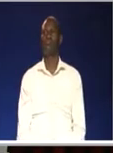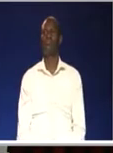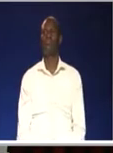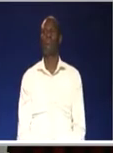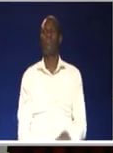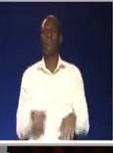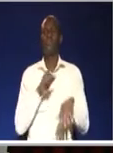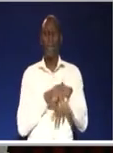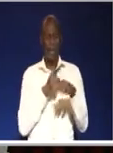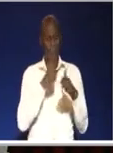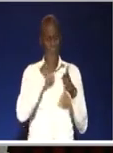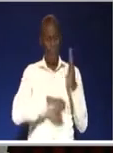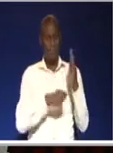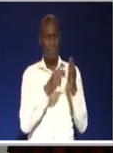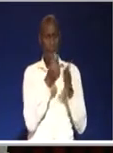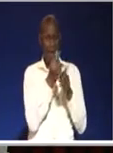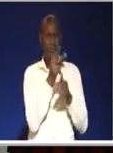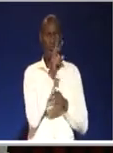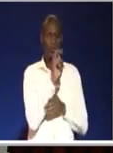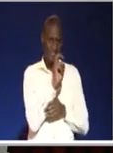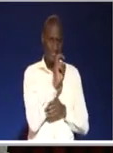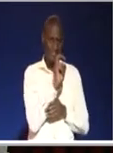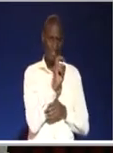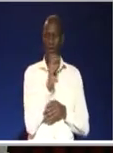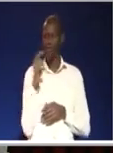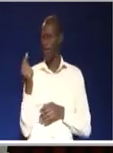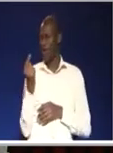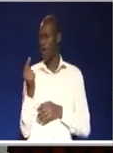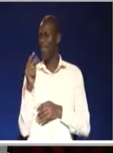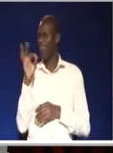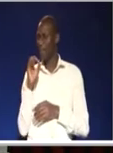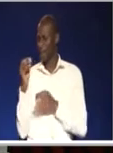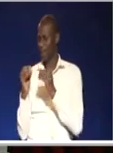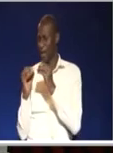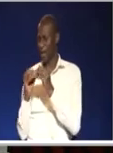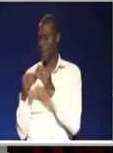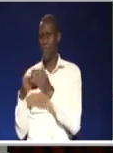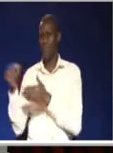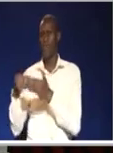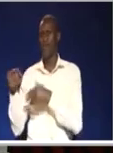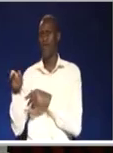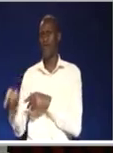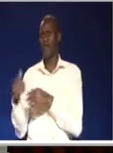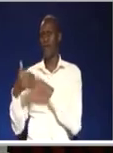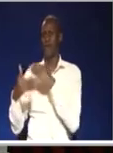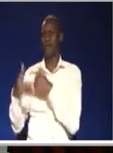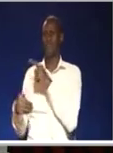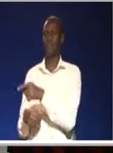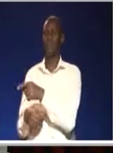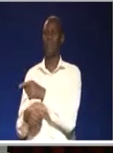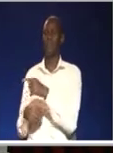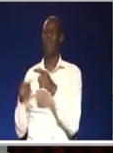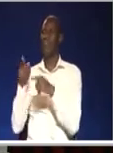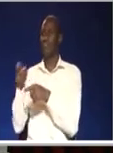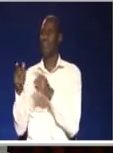When the price is 20 shillings, only 30 loaves of bread were bought. So this is